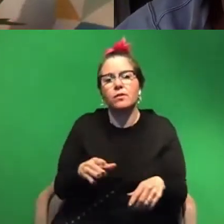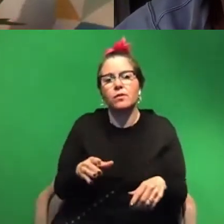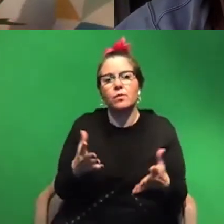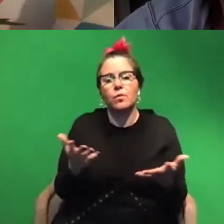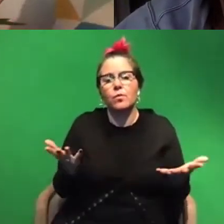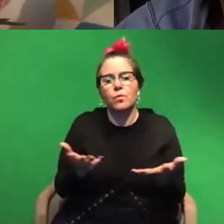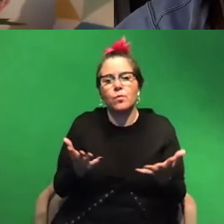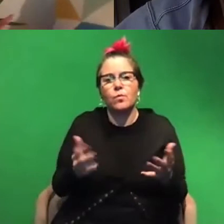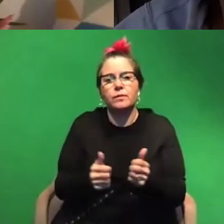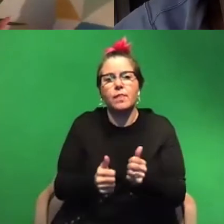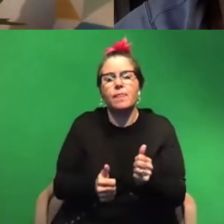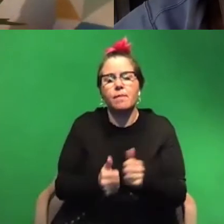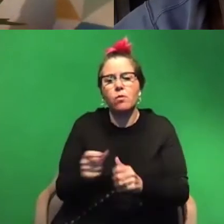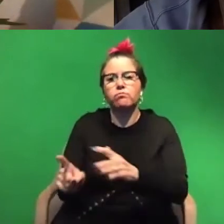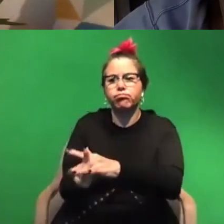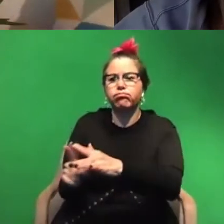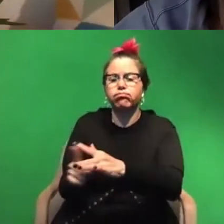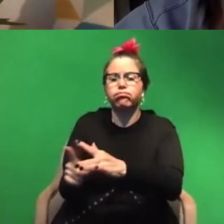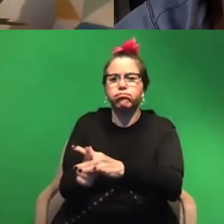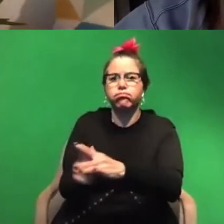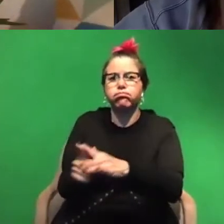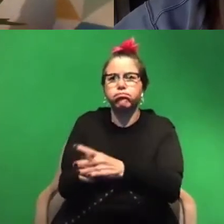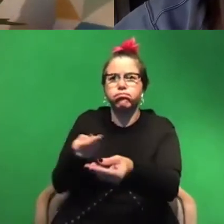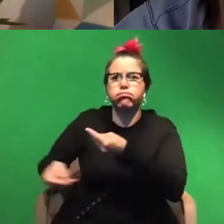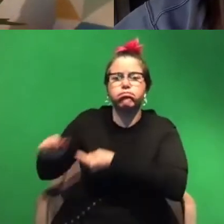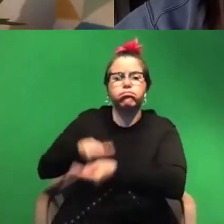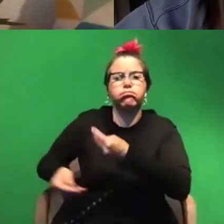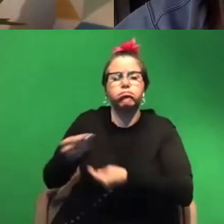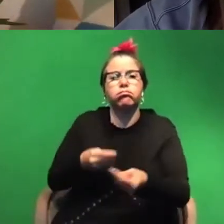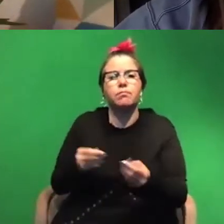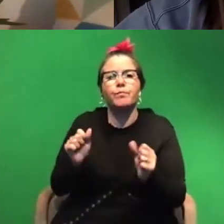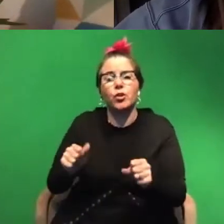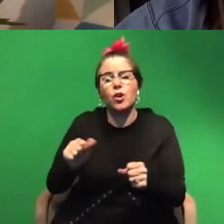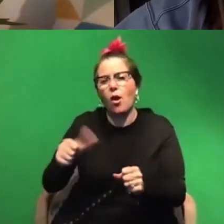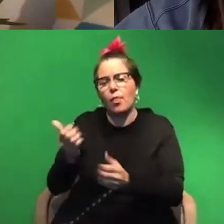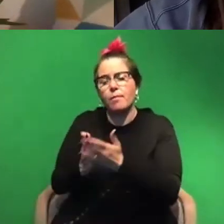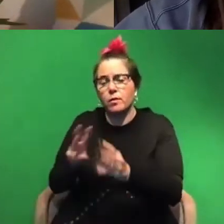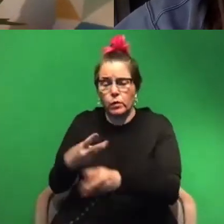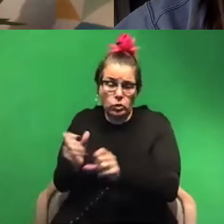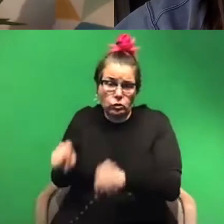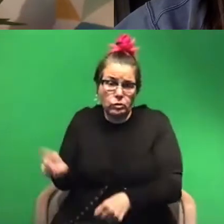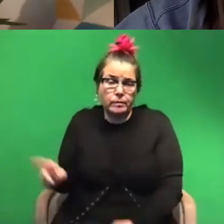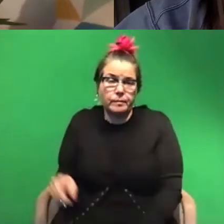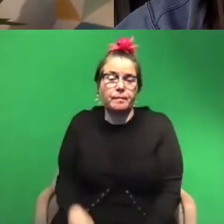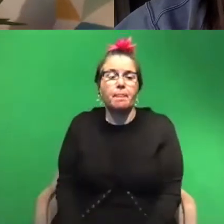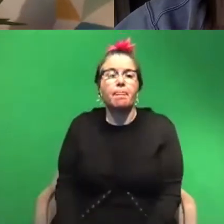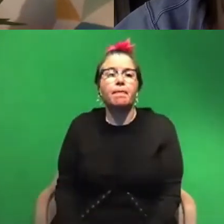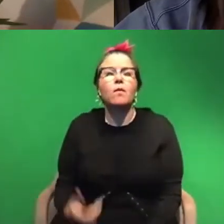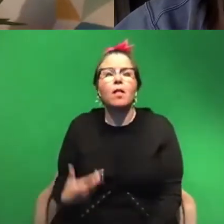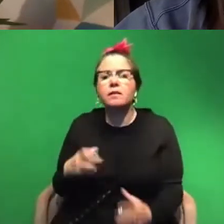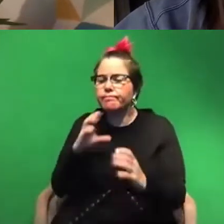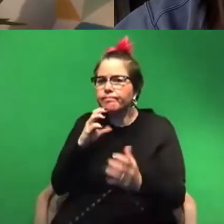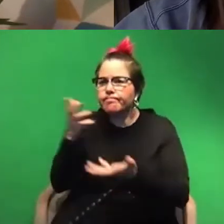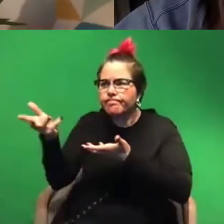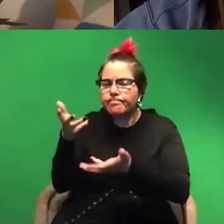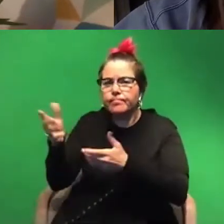most prevalent strain that's circulating, and it could be in other parts of the world. So there's a lot of communication that happens